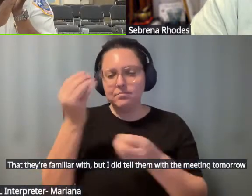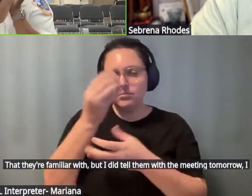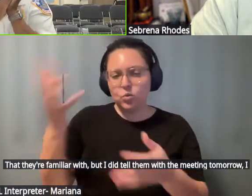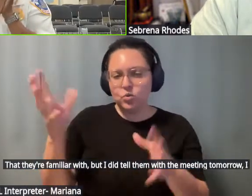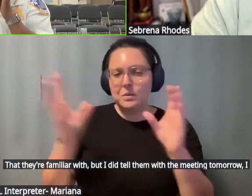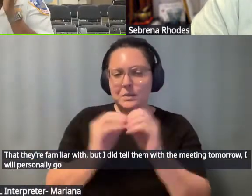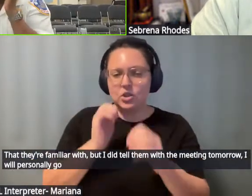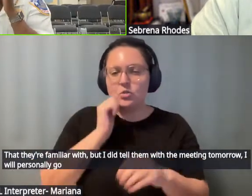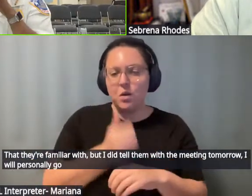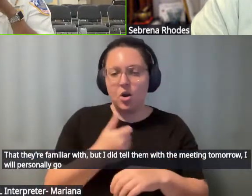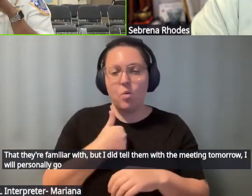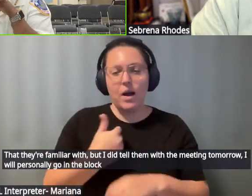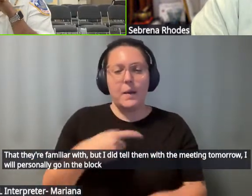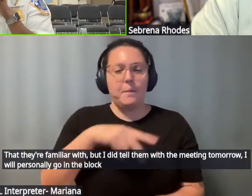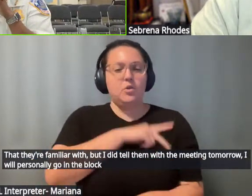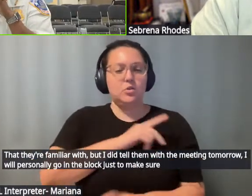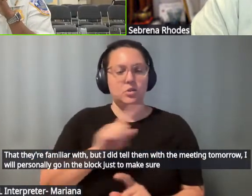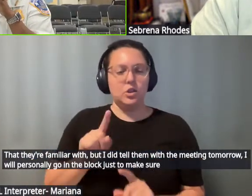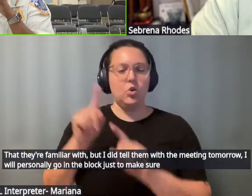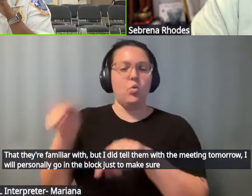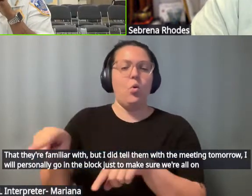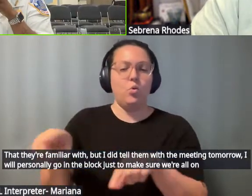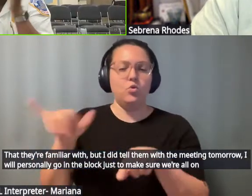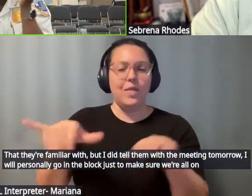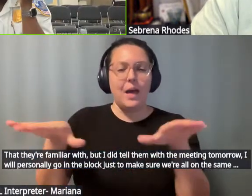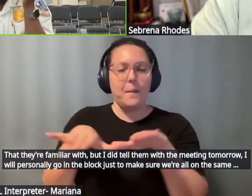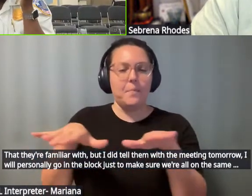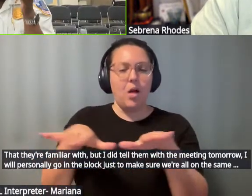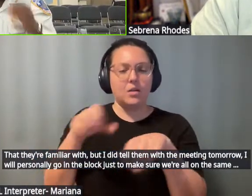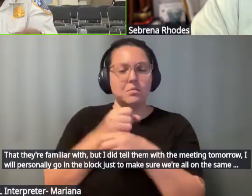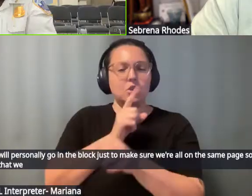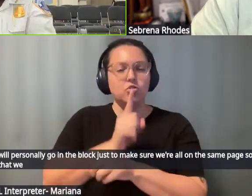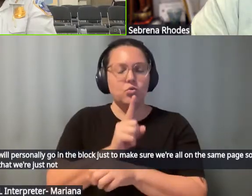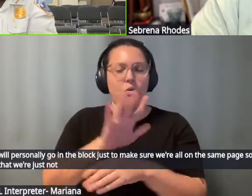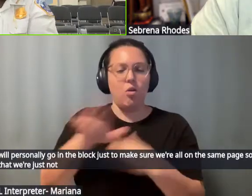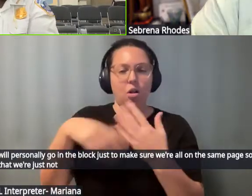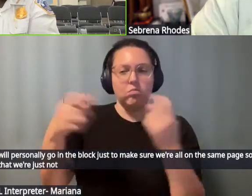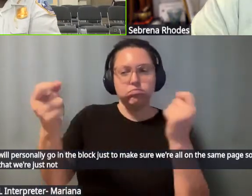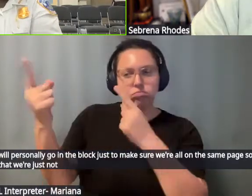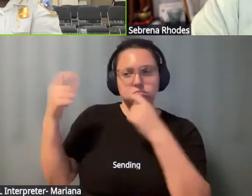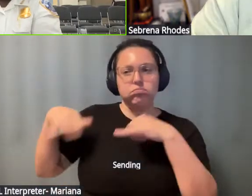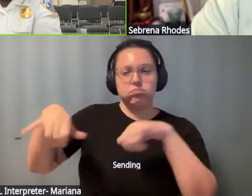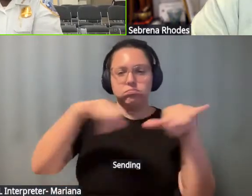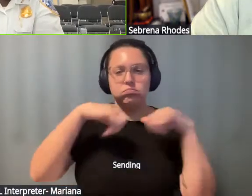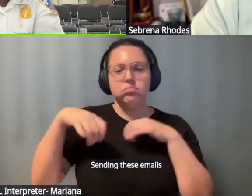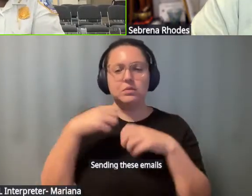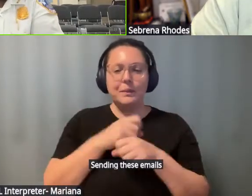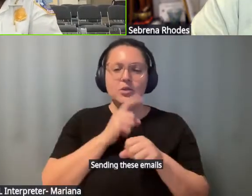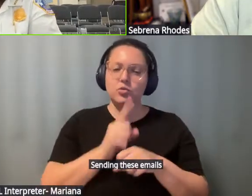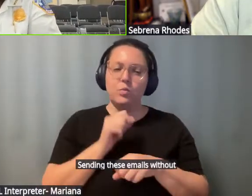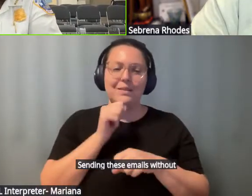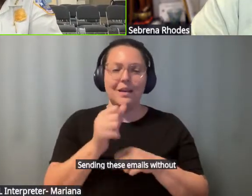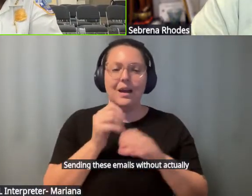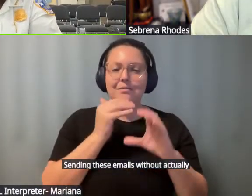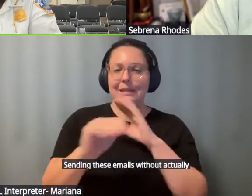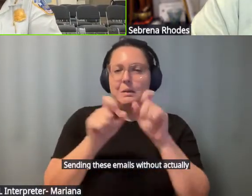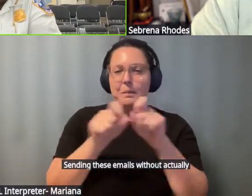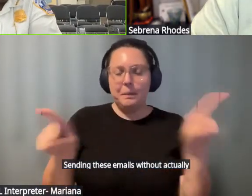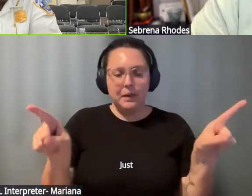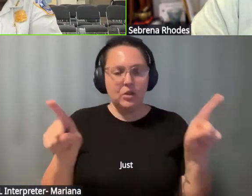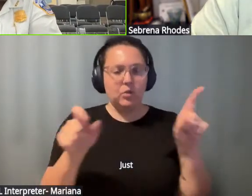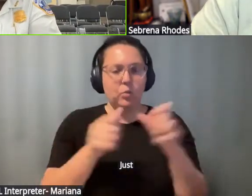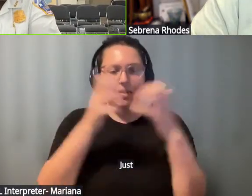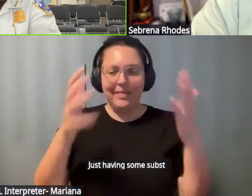go in the block just to make sure we're all on the same page so that we're just not sending these emails without actually just having some